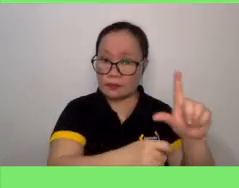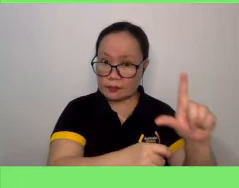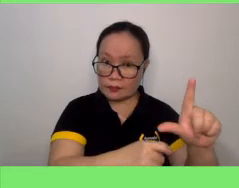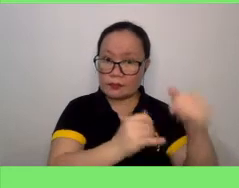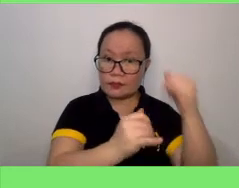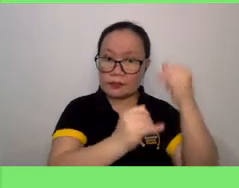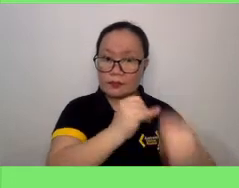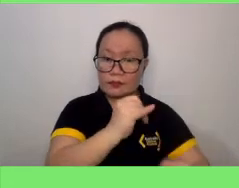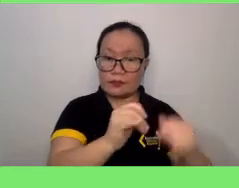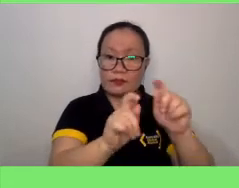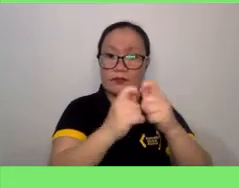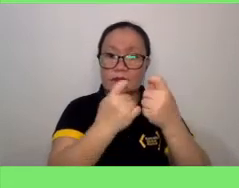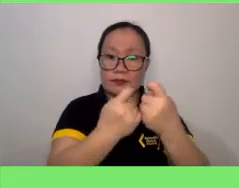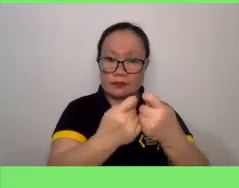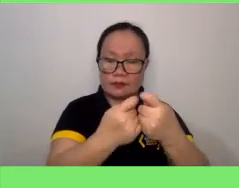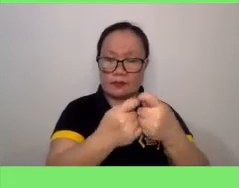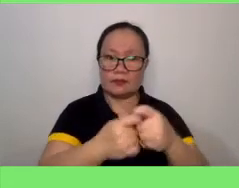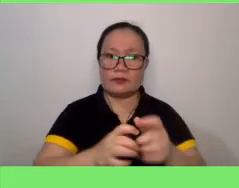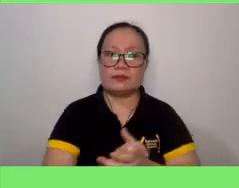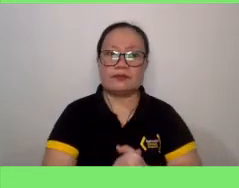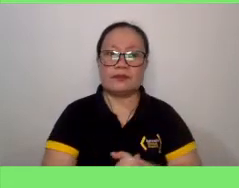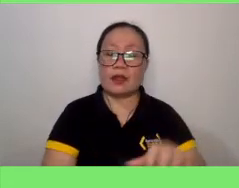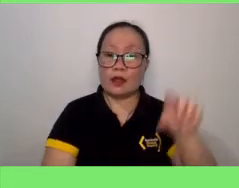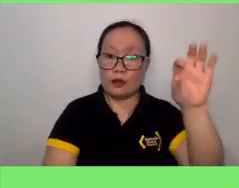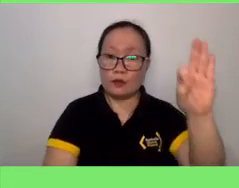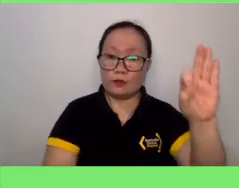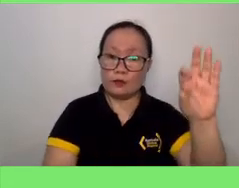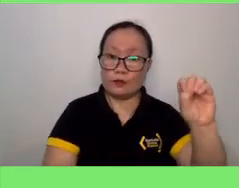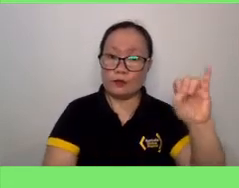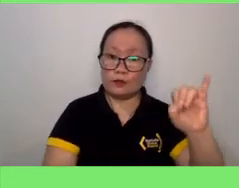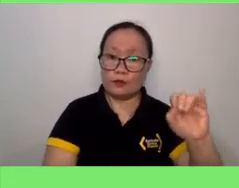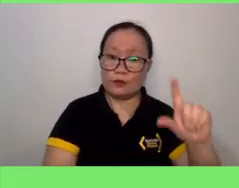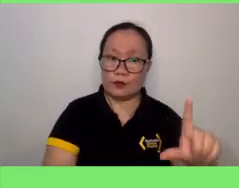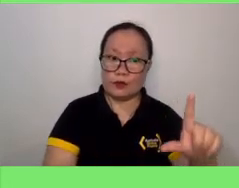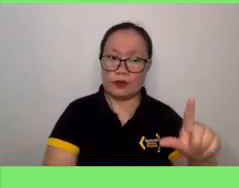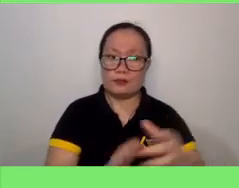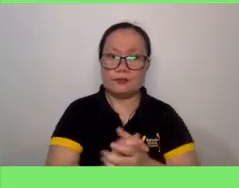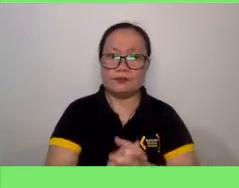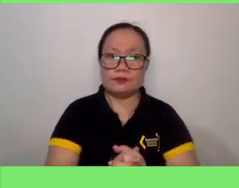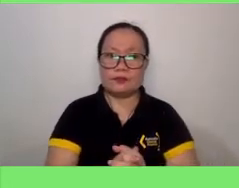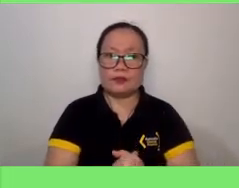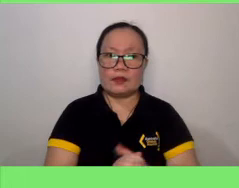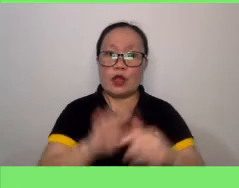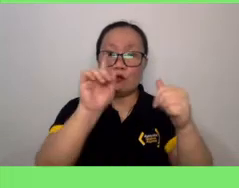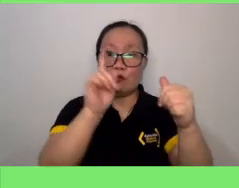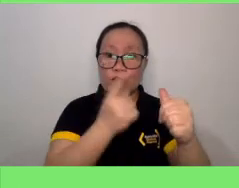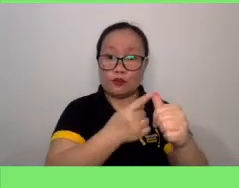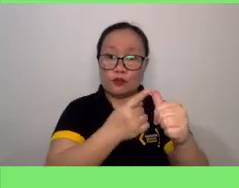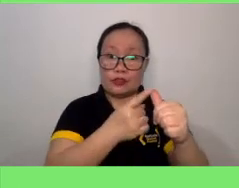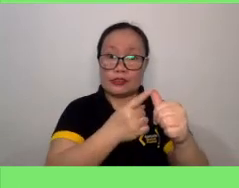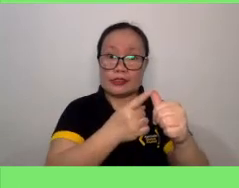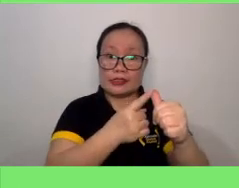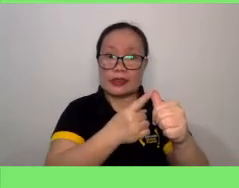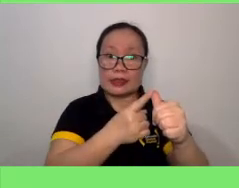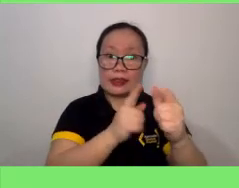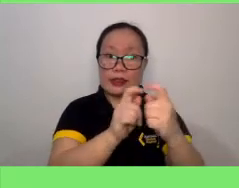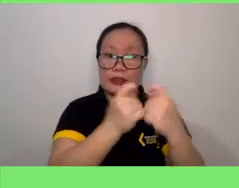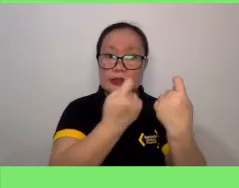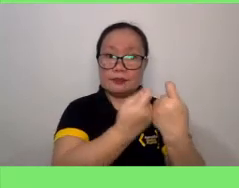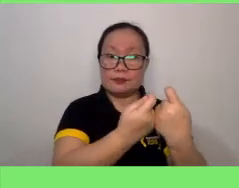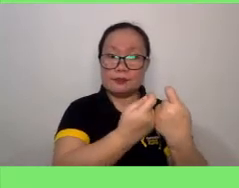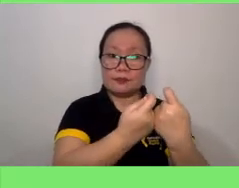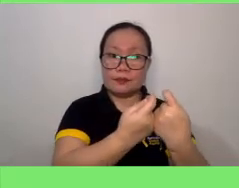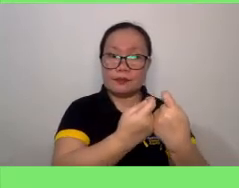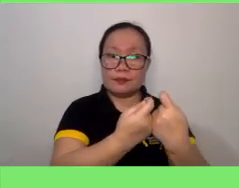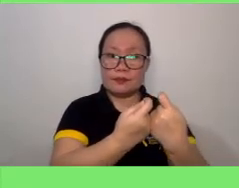sabihin ng FOIL method. That's why it's called FOIL. Okay. Now, alin po ba dito ang first term? Pag sinabing first term,